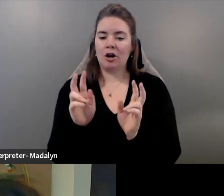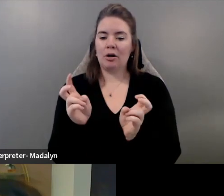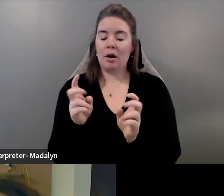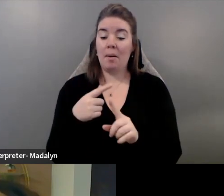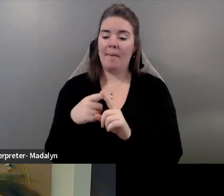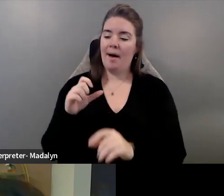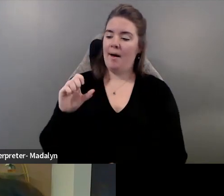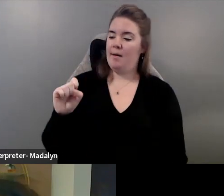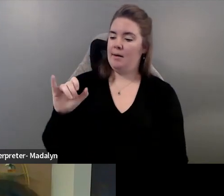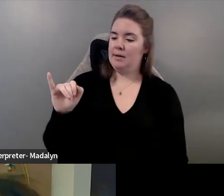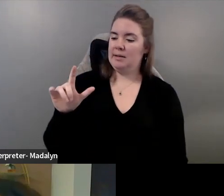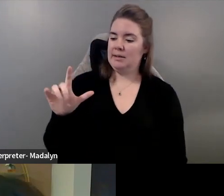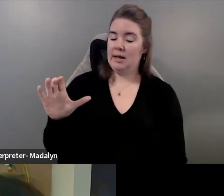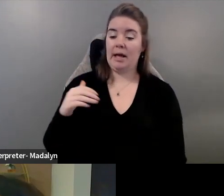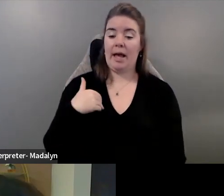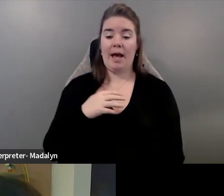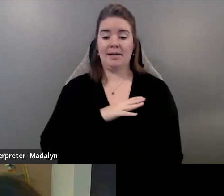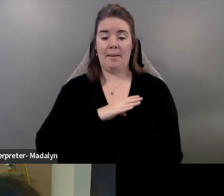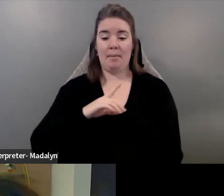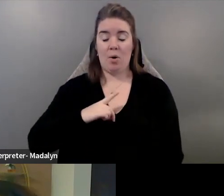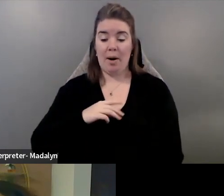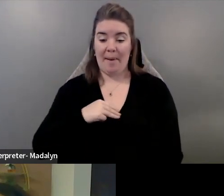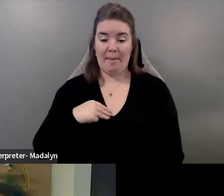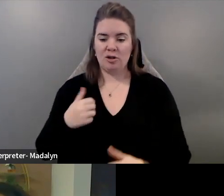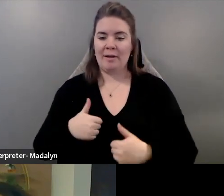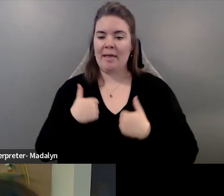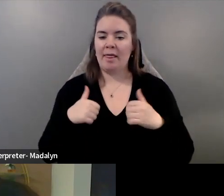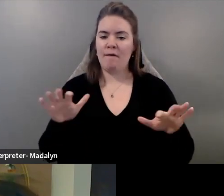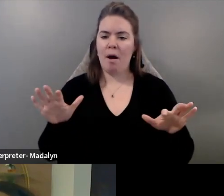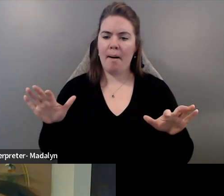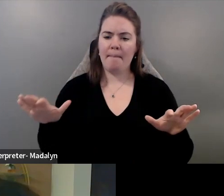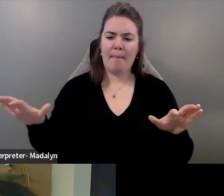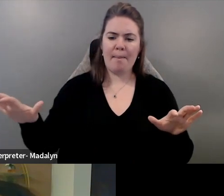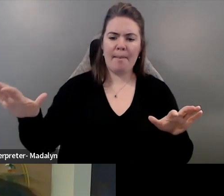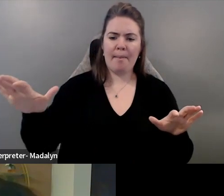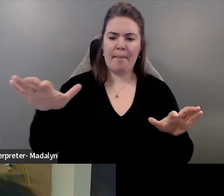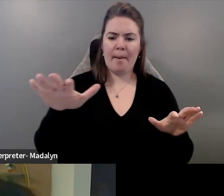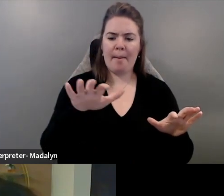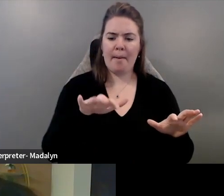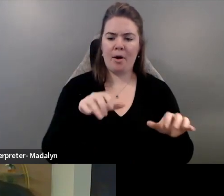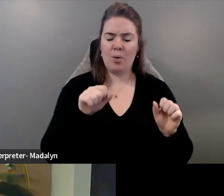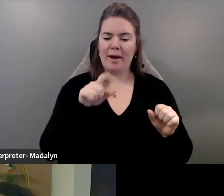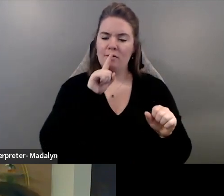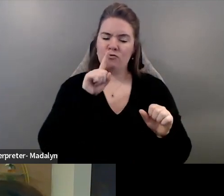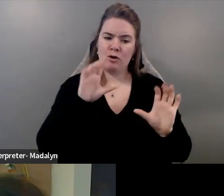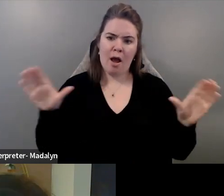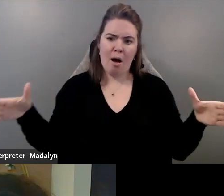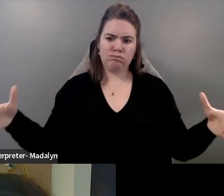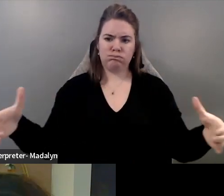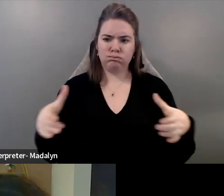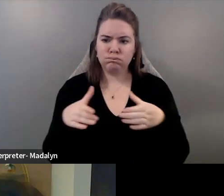has board members that live all over the state, different parts. And so we can go and bring about that education and